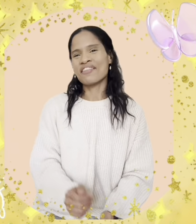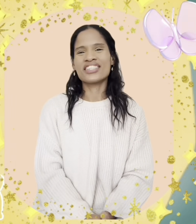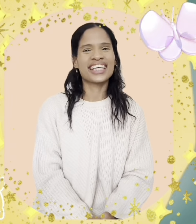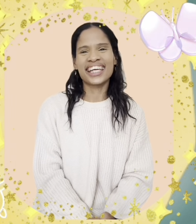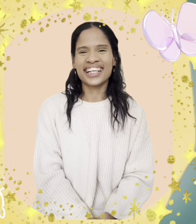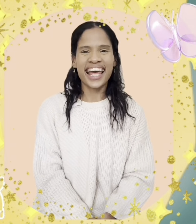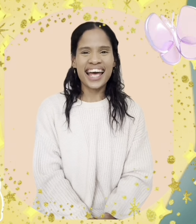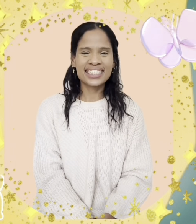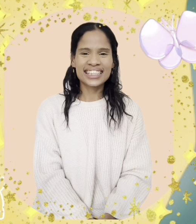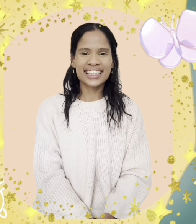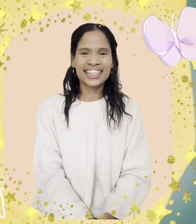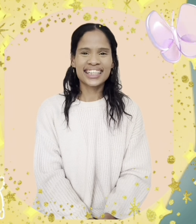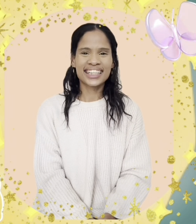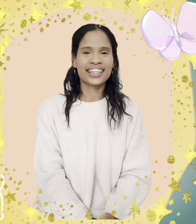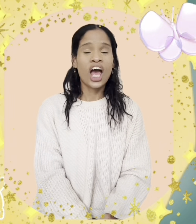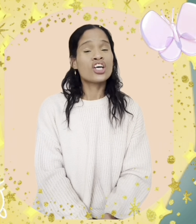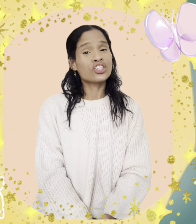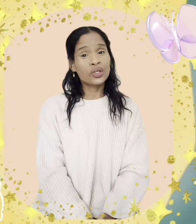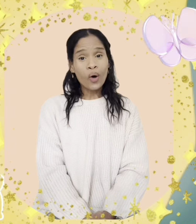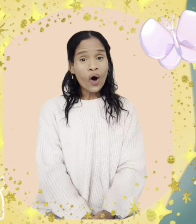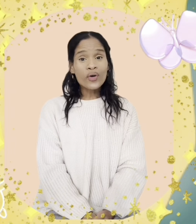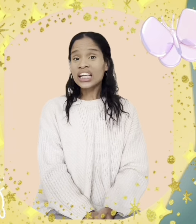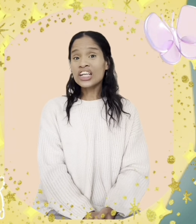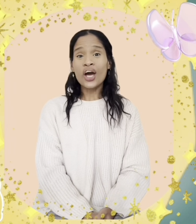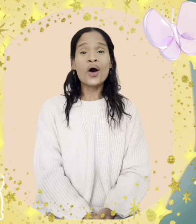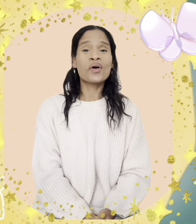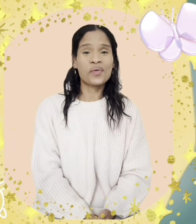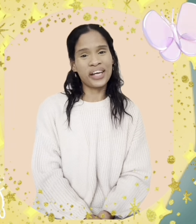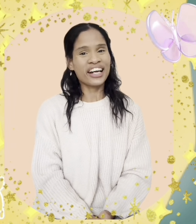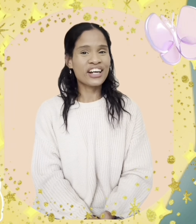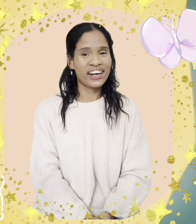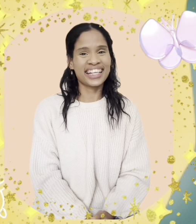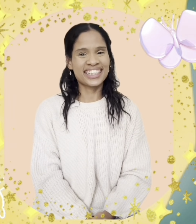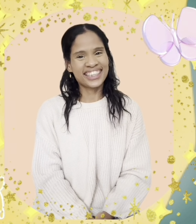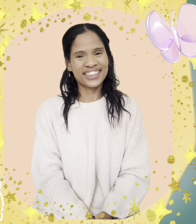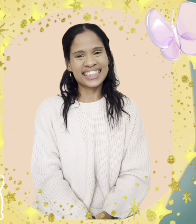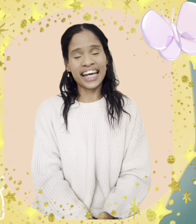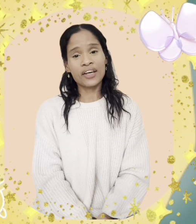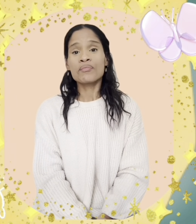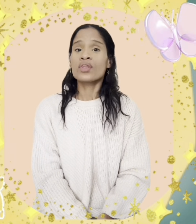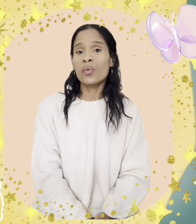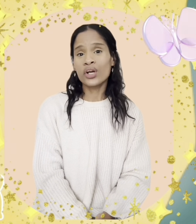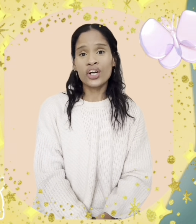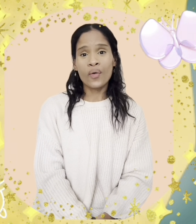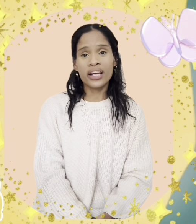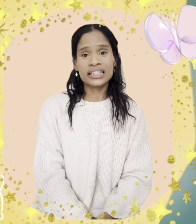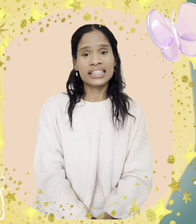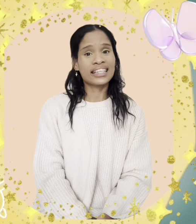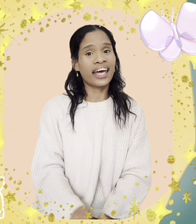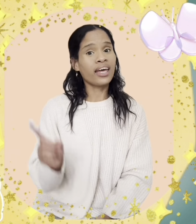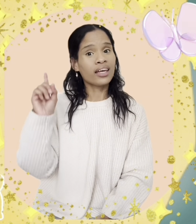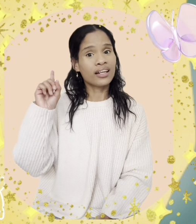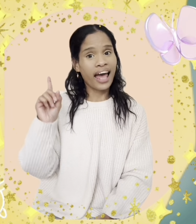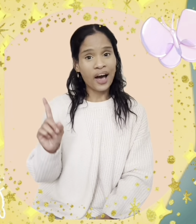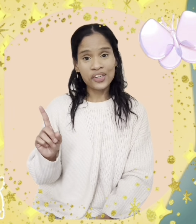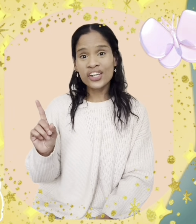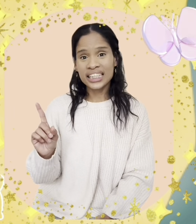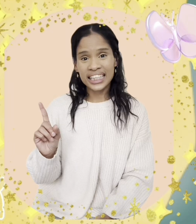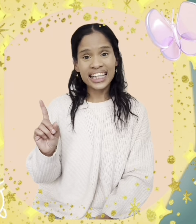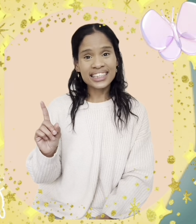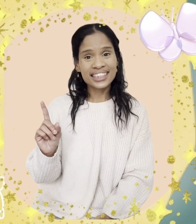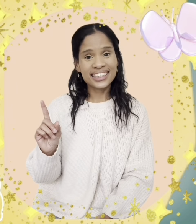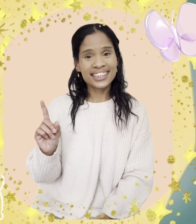I love to hear that. So you already know what we are going to do today. We are going to say